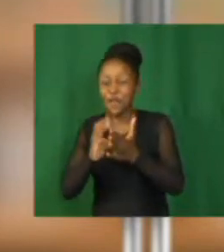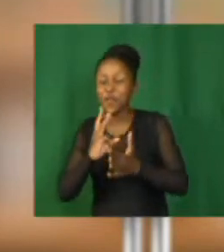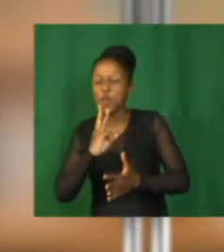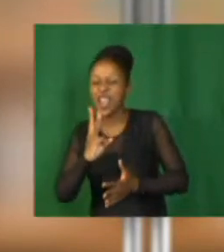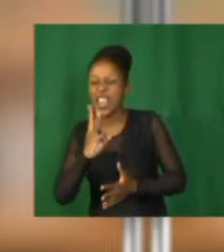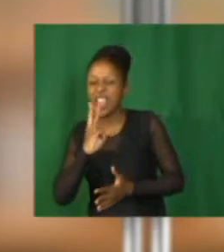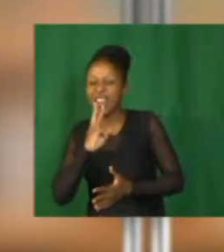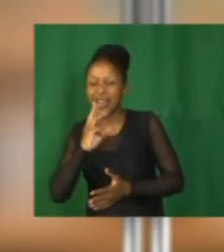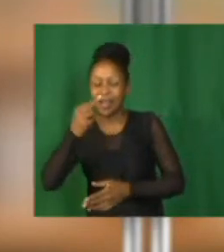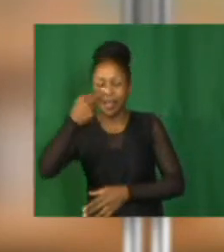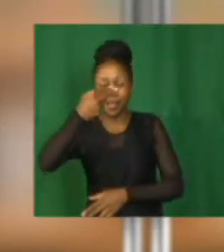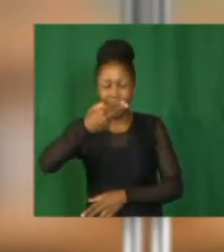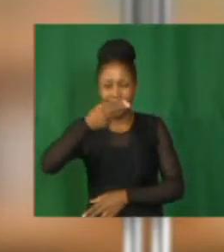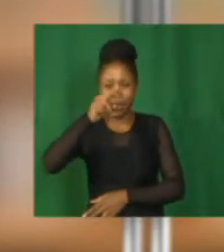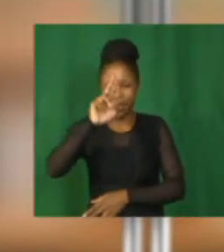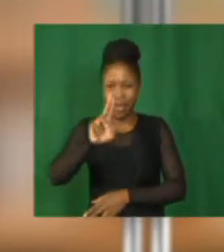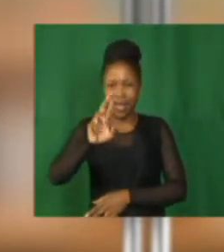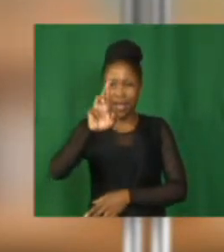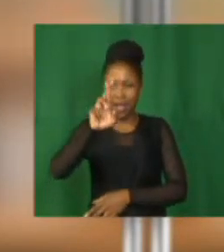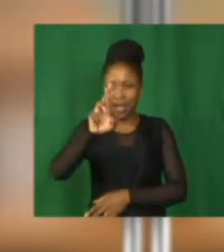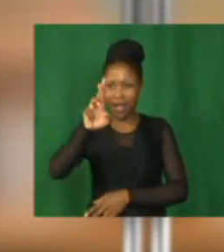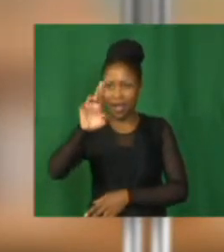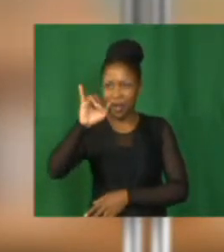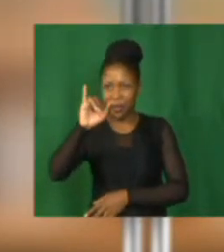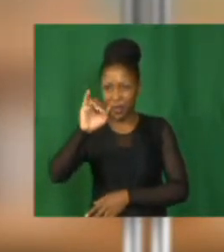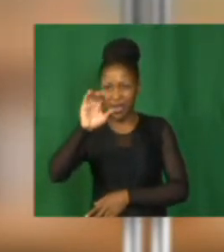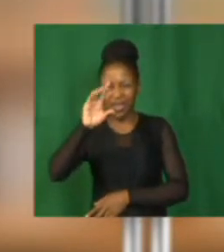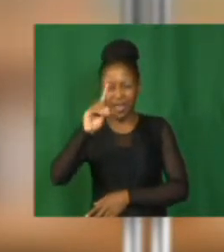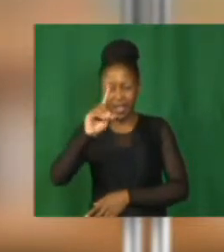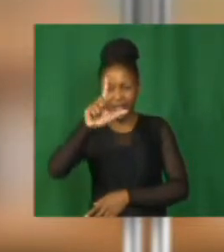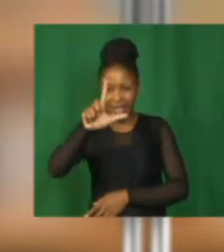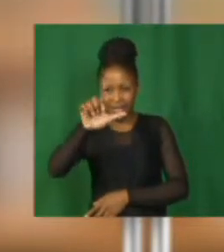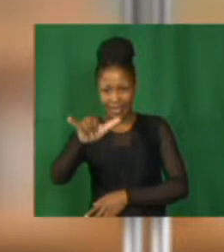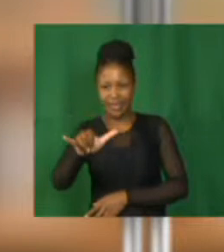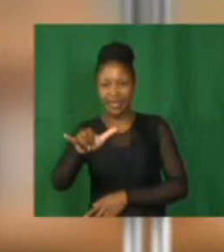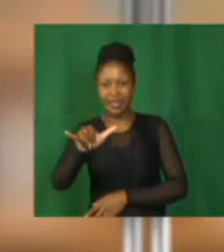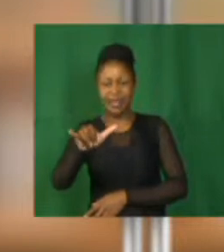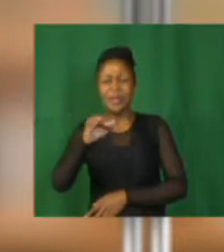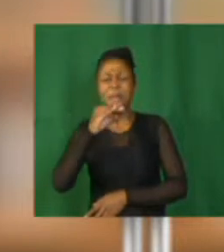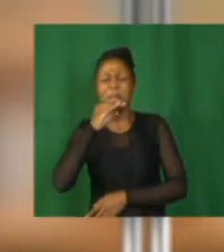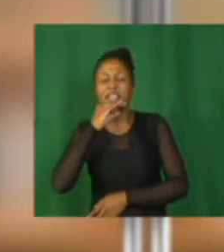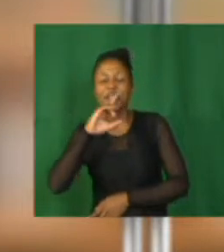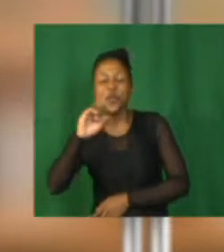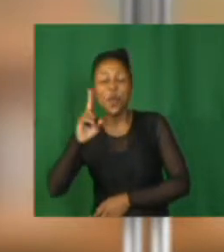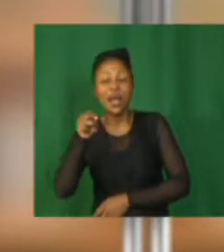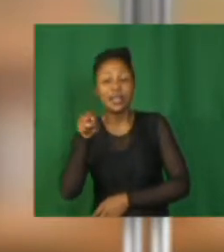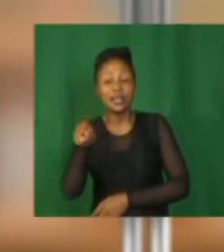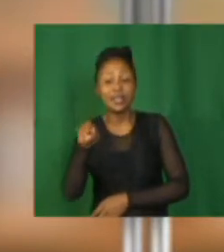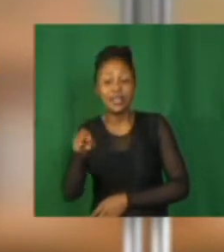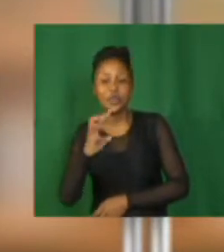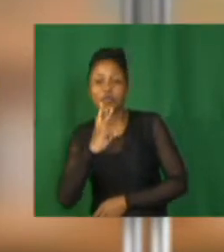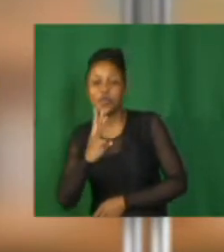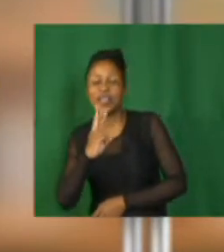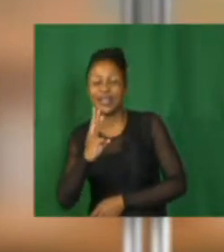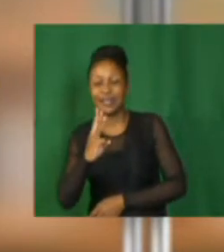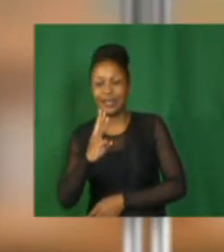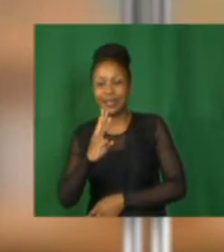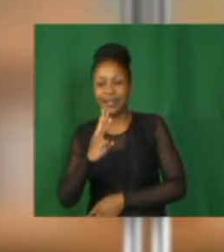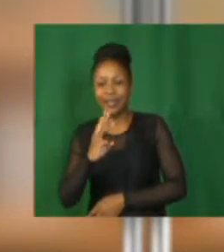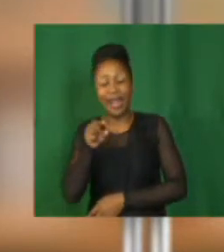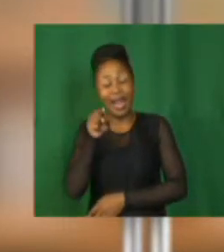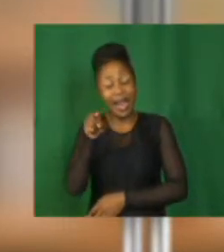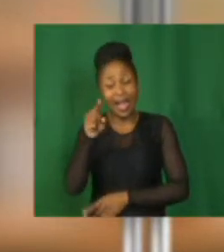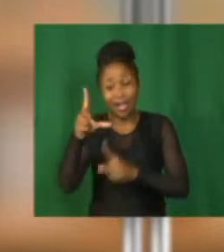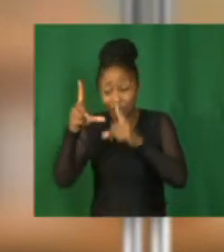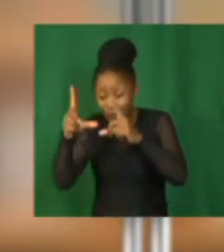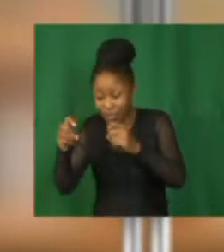means, therefore, as you read the passage, make sure you also look for the new words which are going to help make your vocabulary